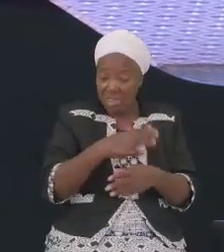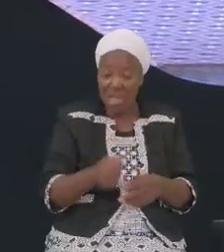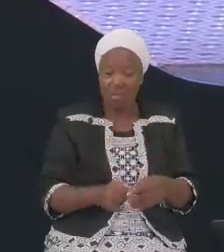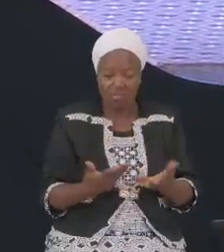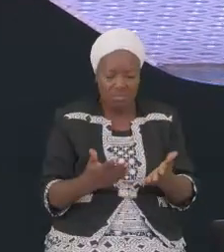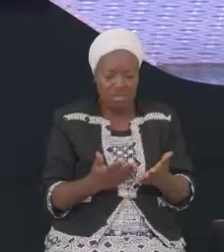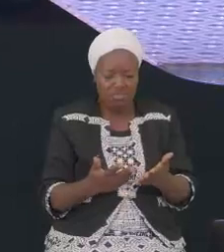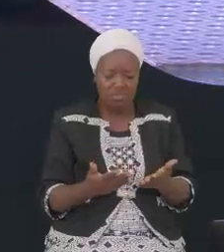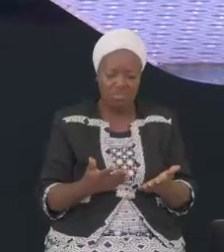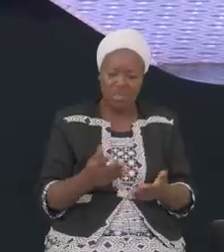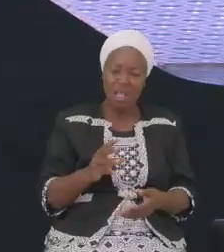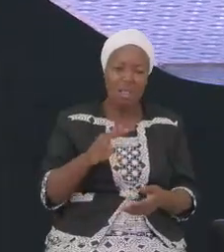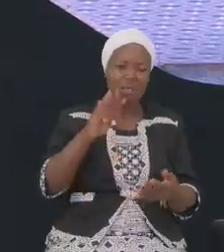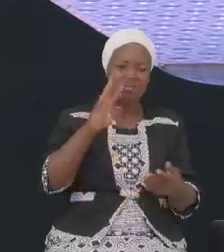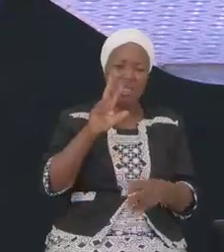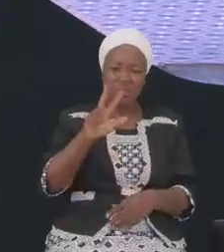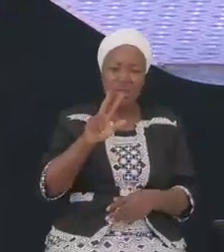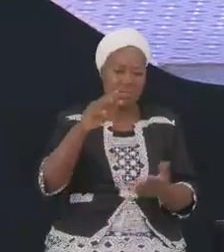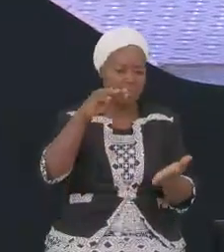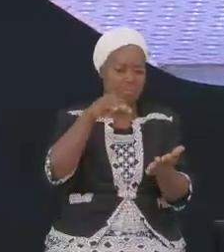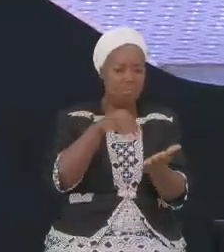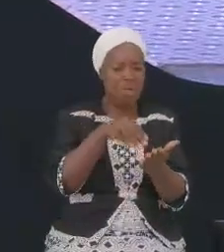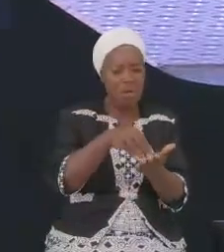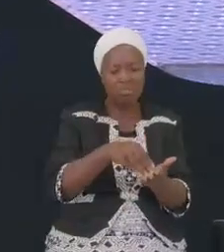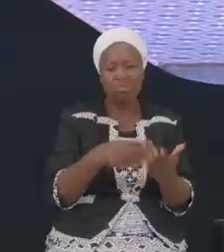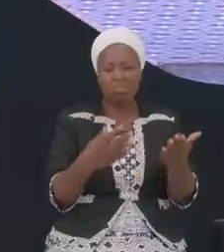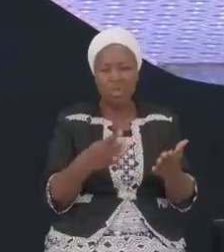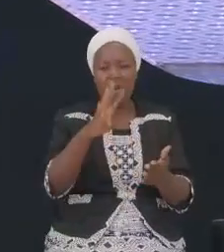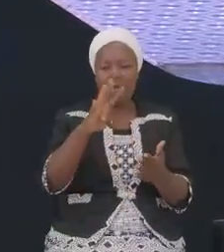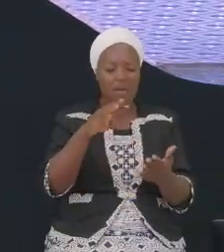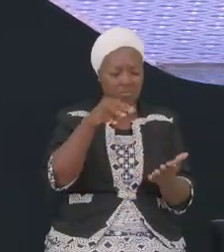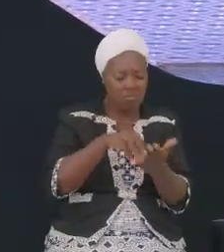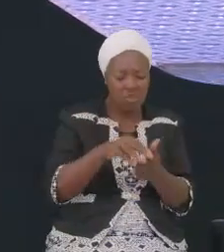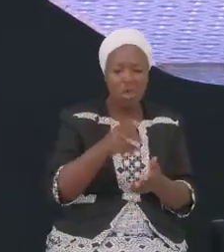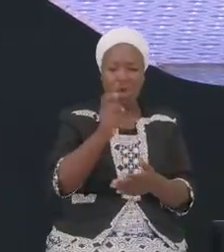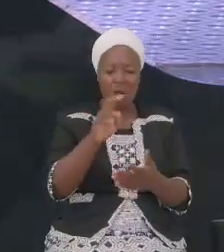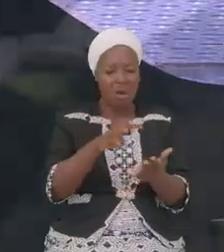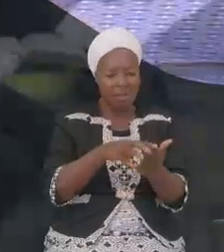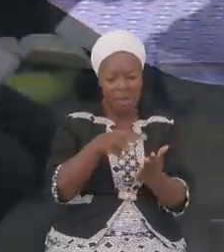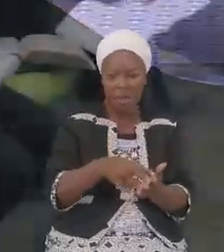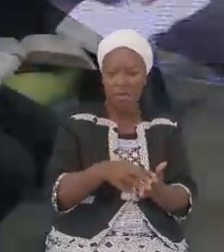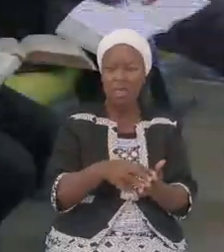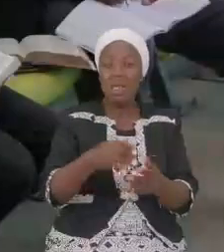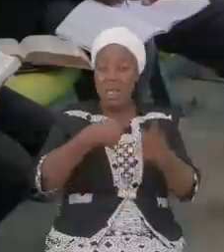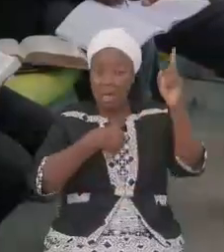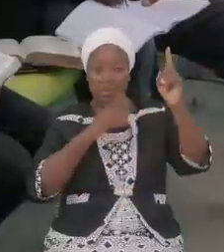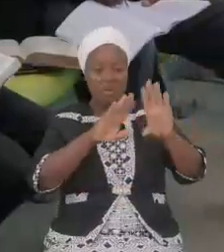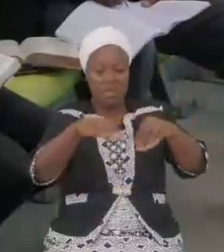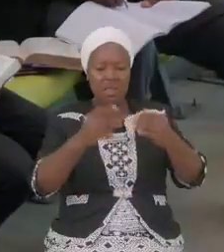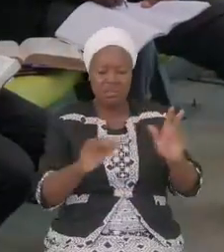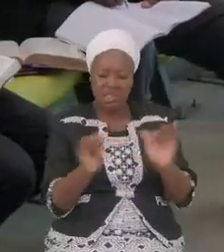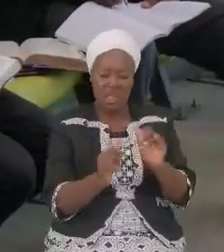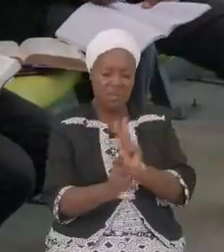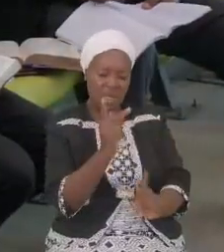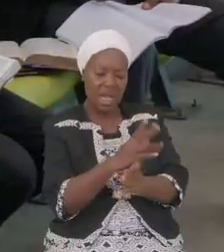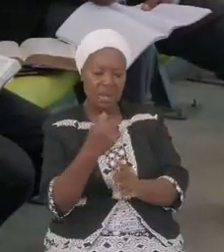or 10 million, or 100 million, all of them, I'll give them the same kind of heart. What